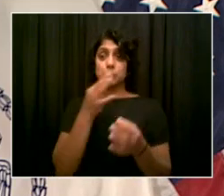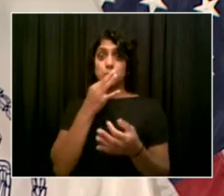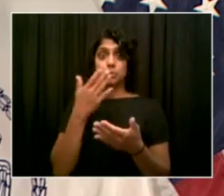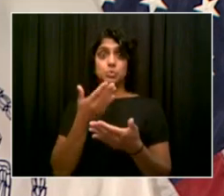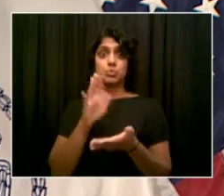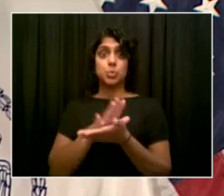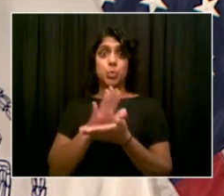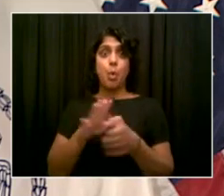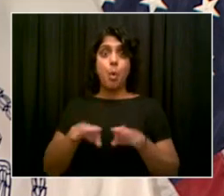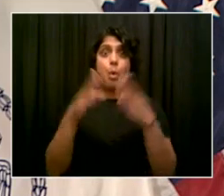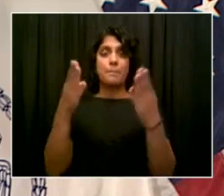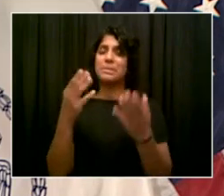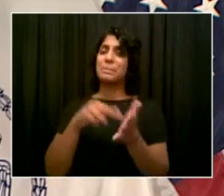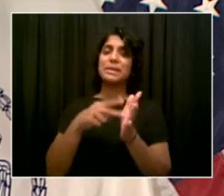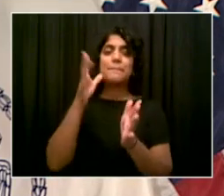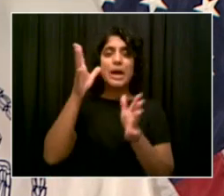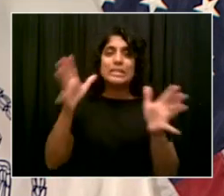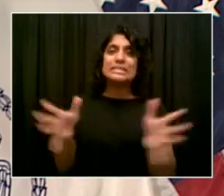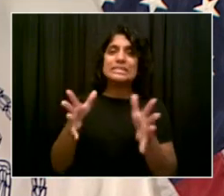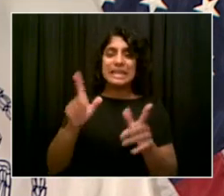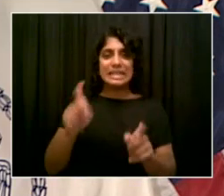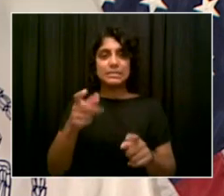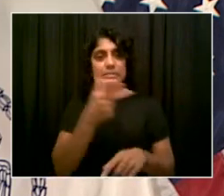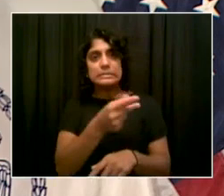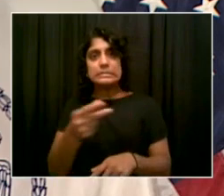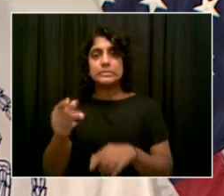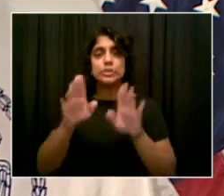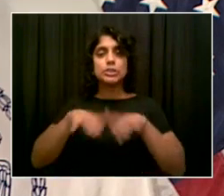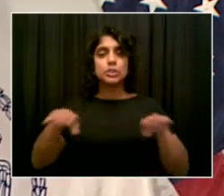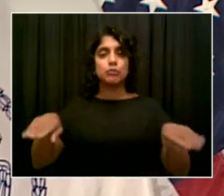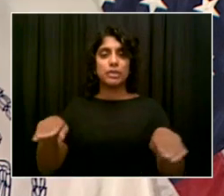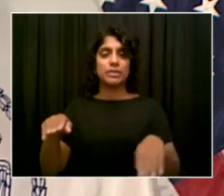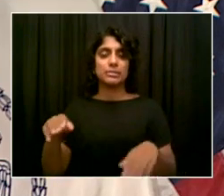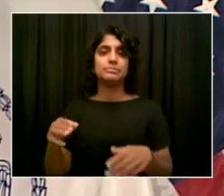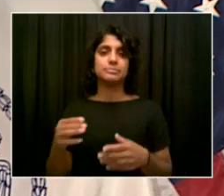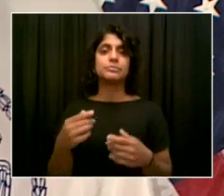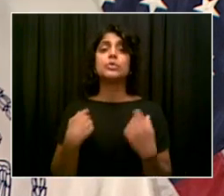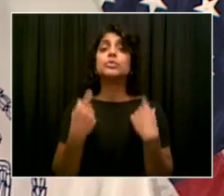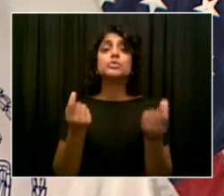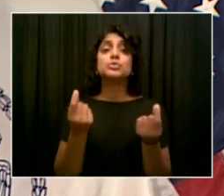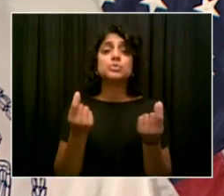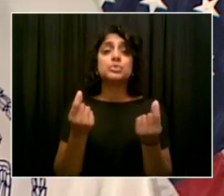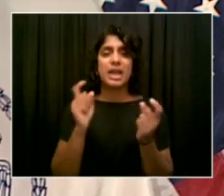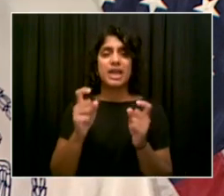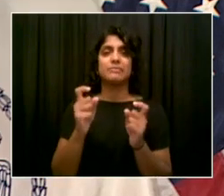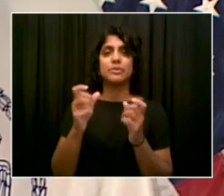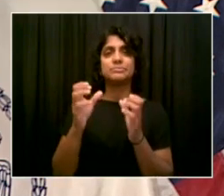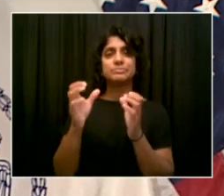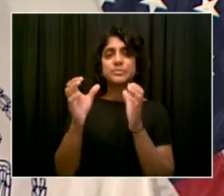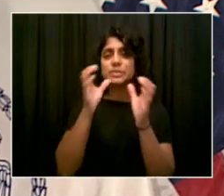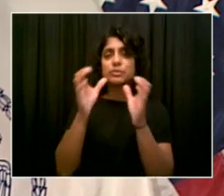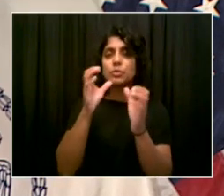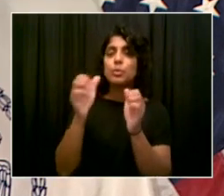But we got to keep looking for every new strategy that works. Go ahead, Henry.